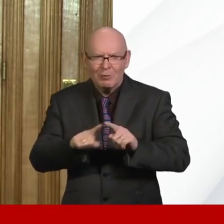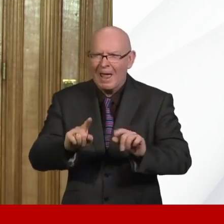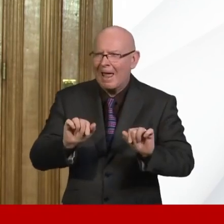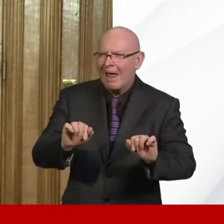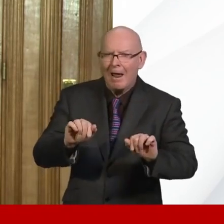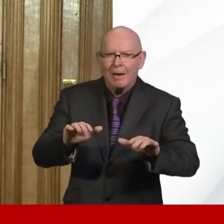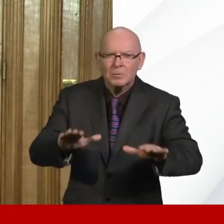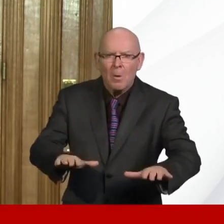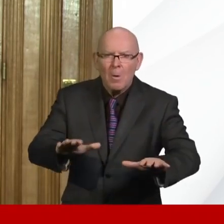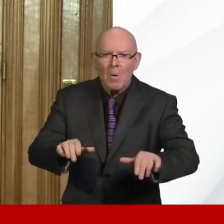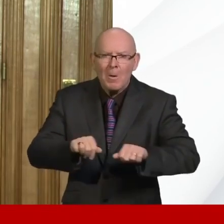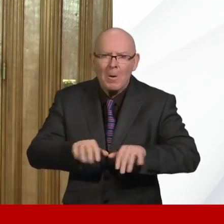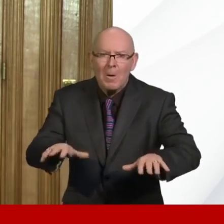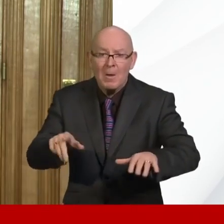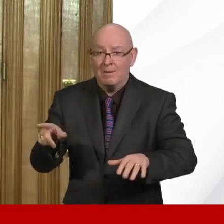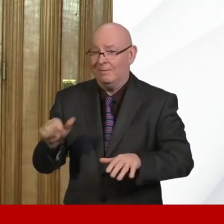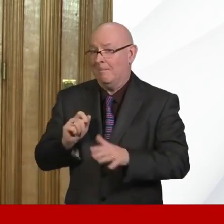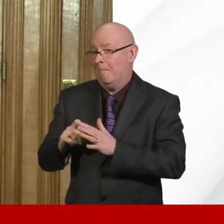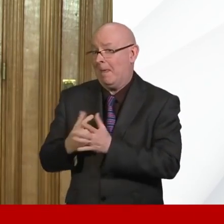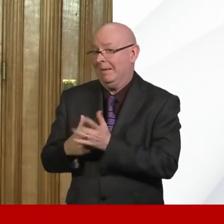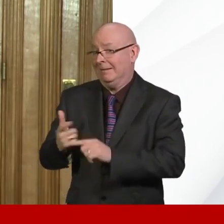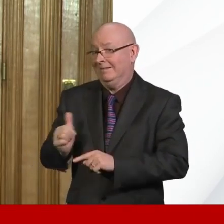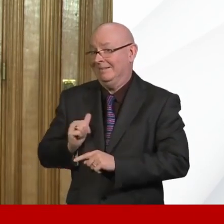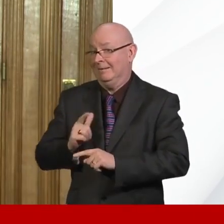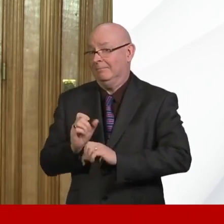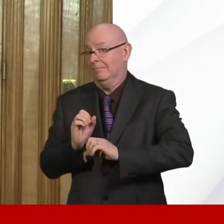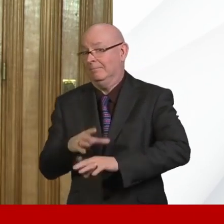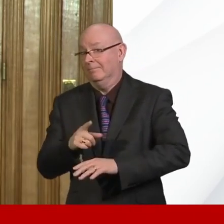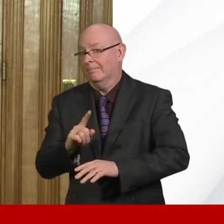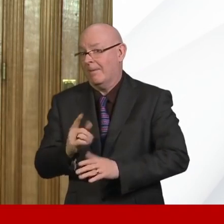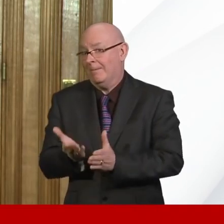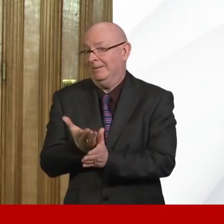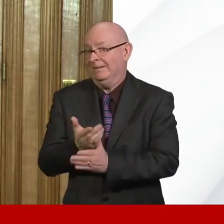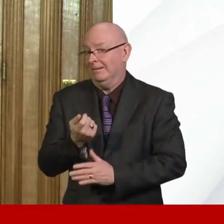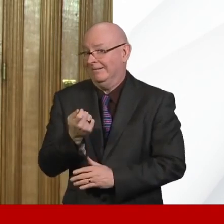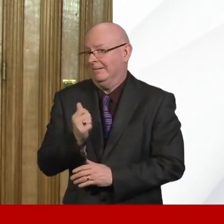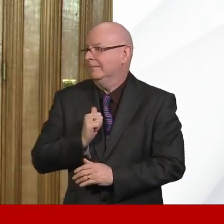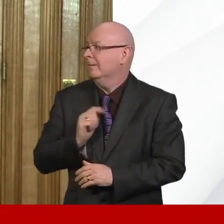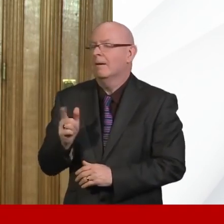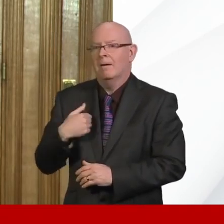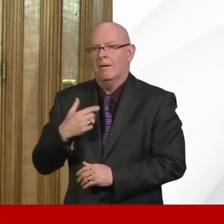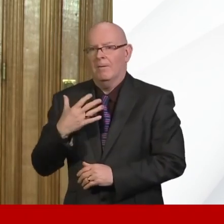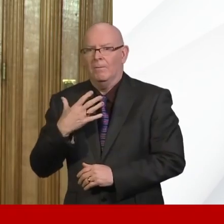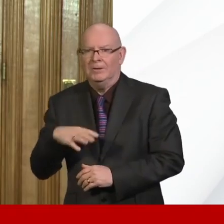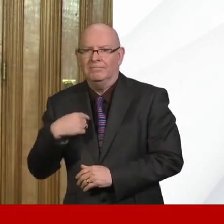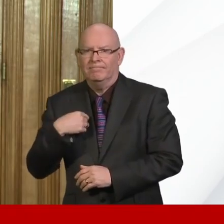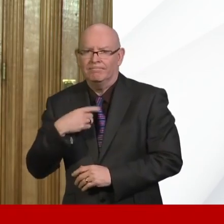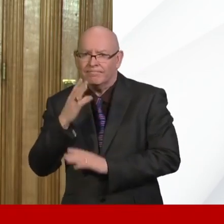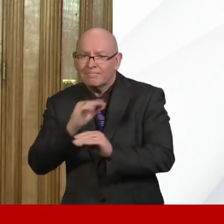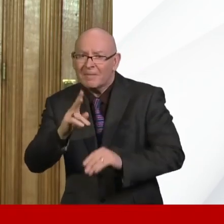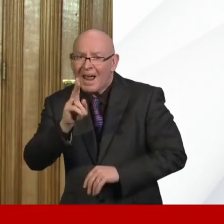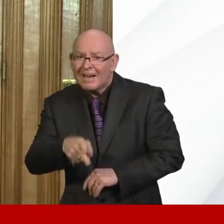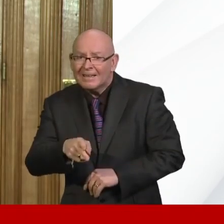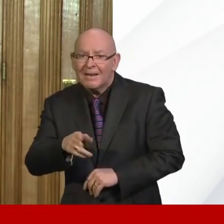their families, but also, more importantly, to protect the wider public. So stay at home for 7 days if you